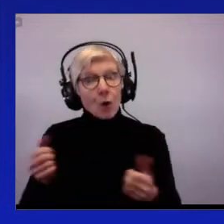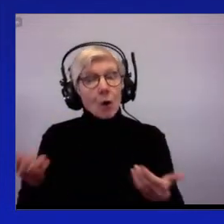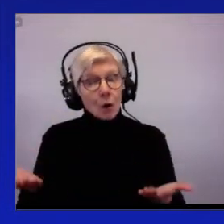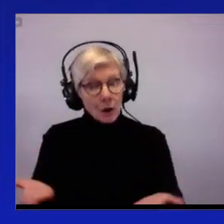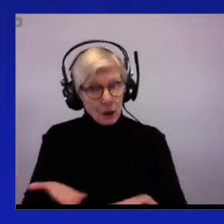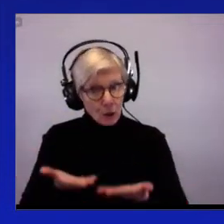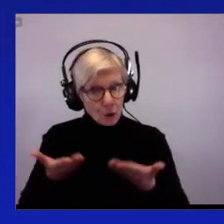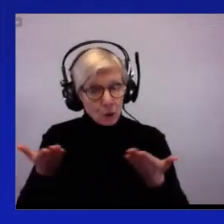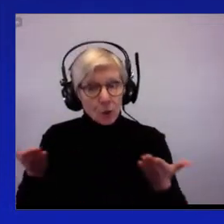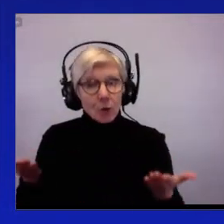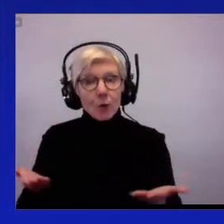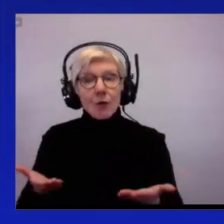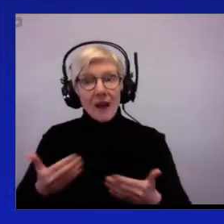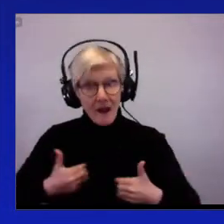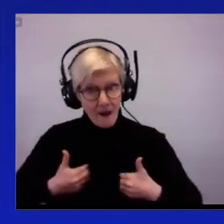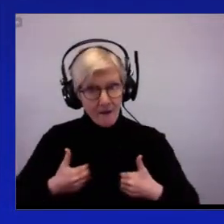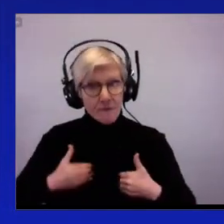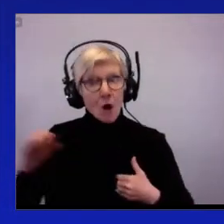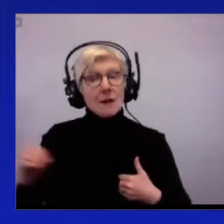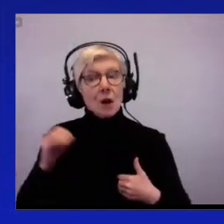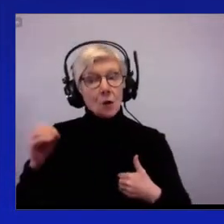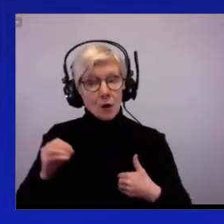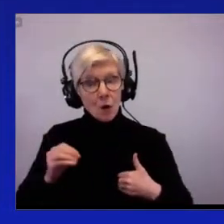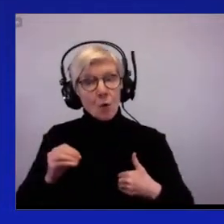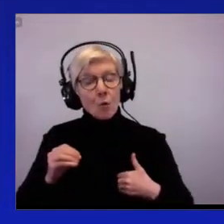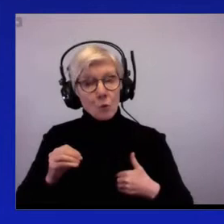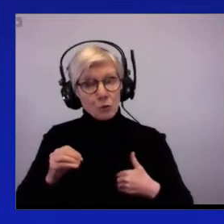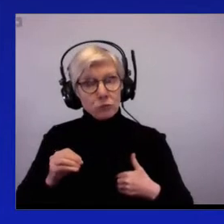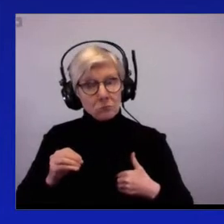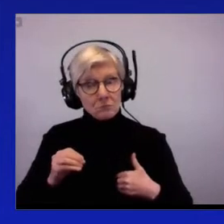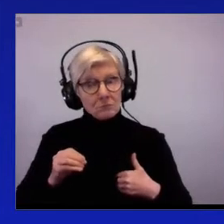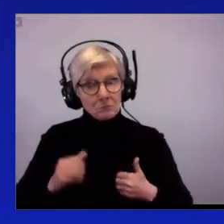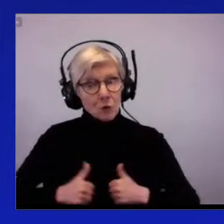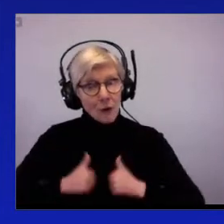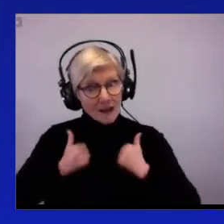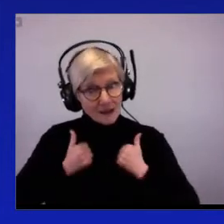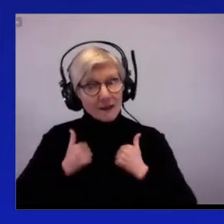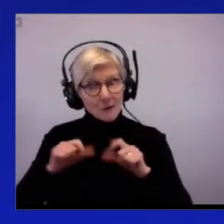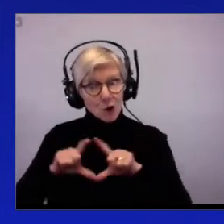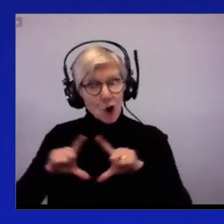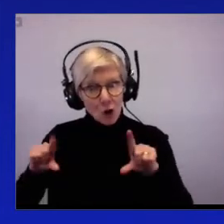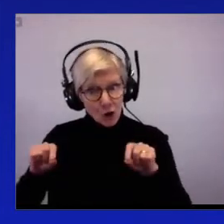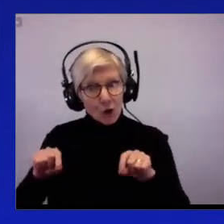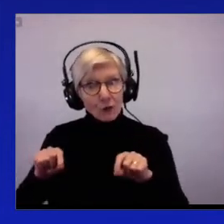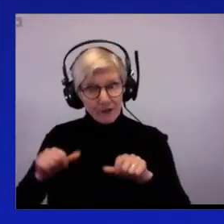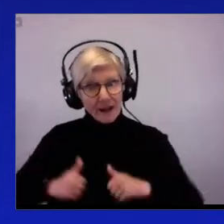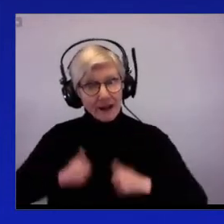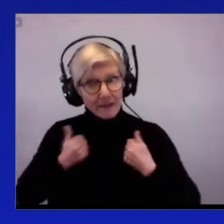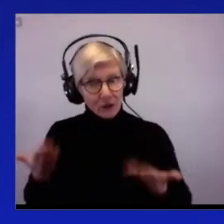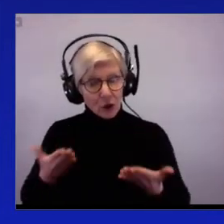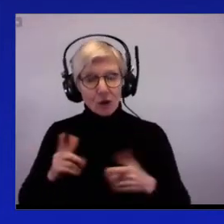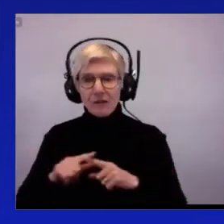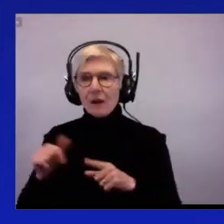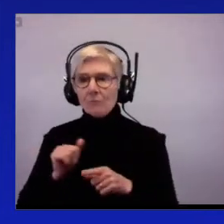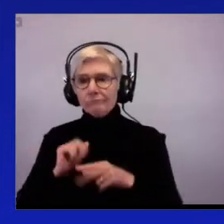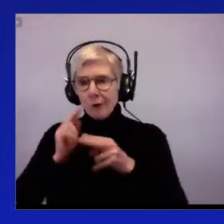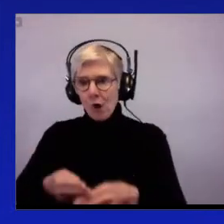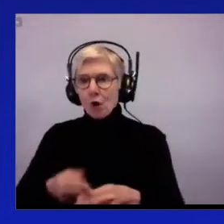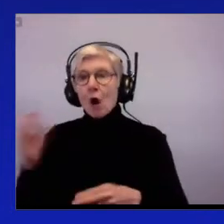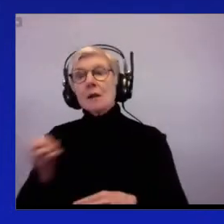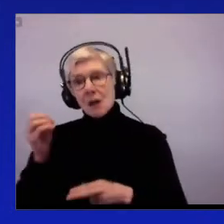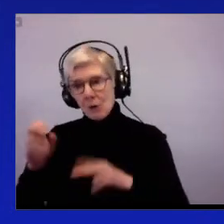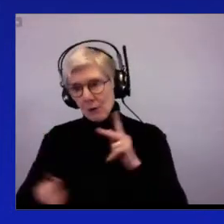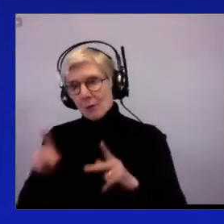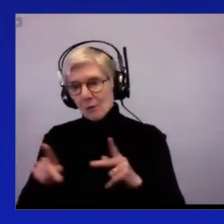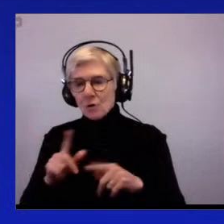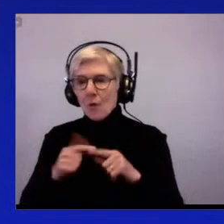in our vaccination strategy. With regards to diplomats and that as well too, there's options for